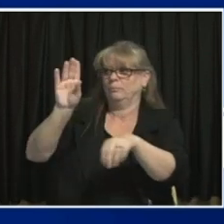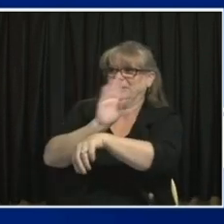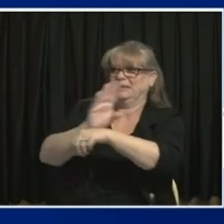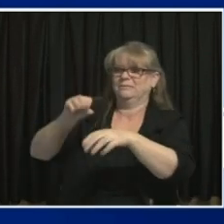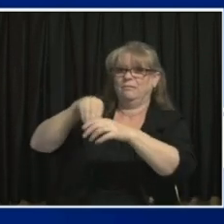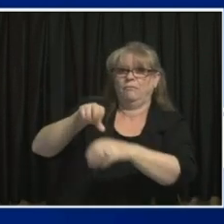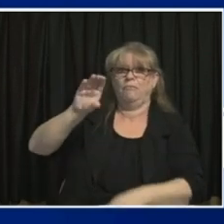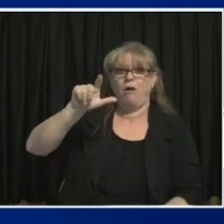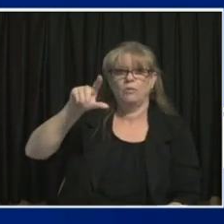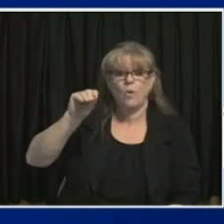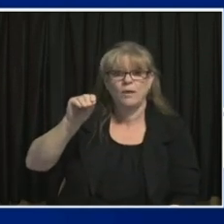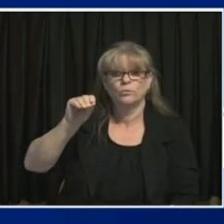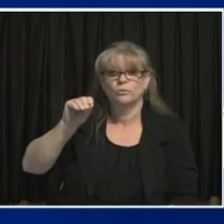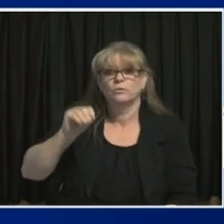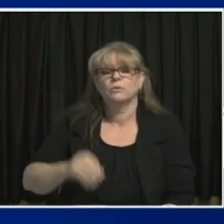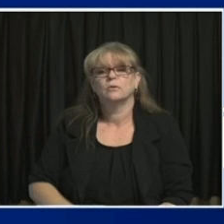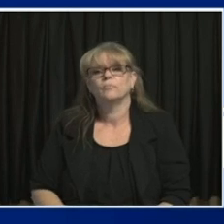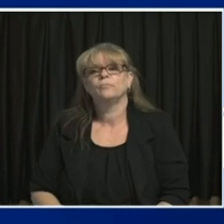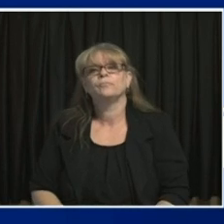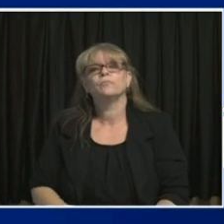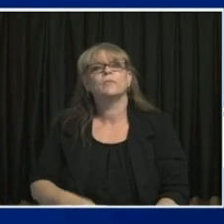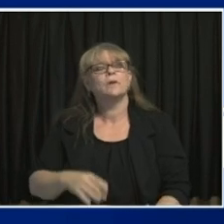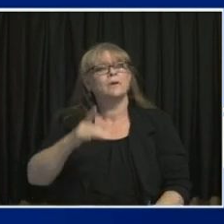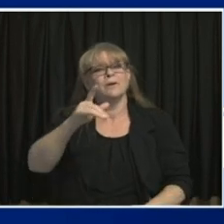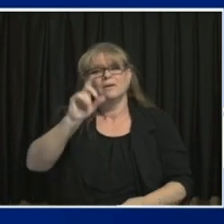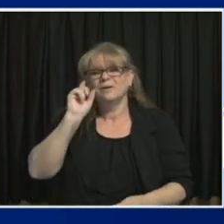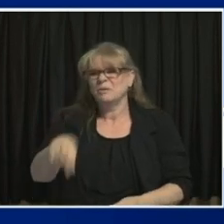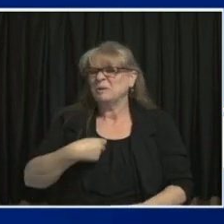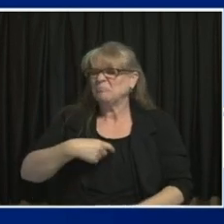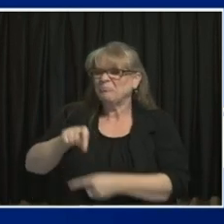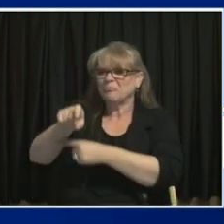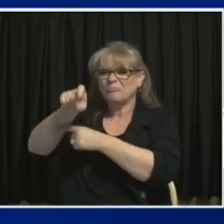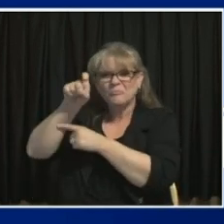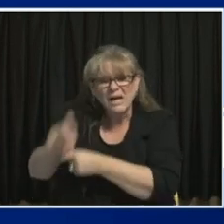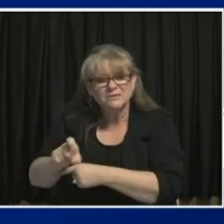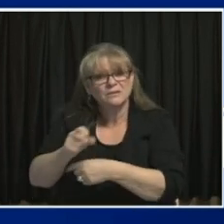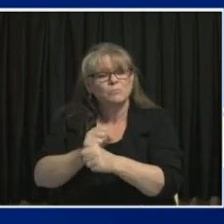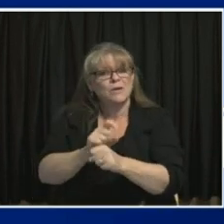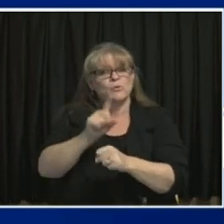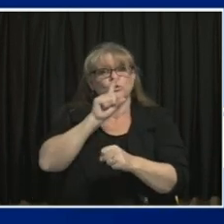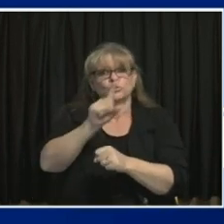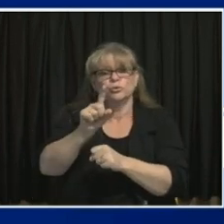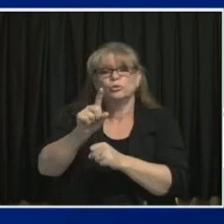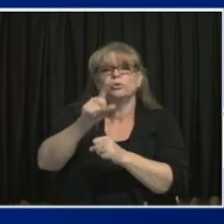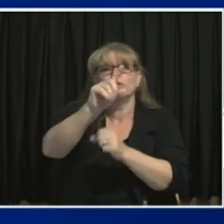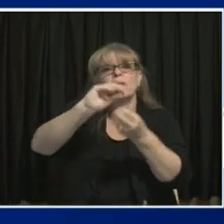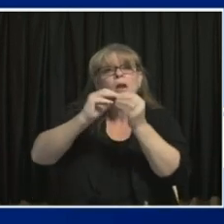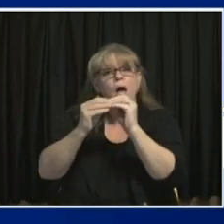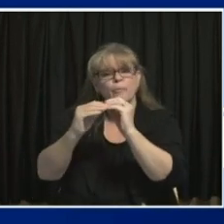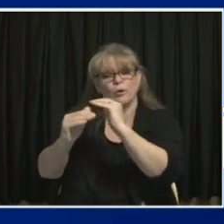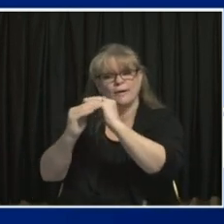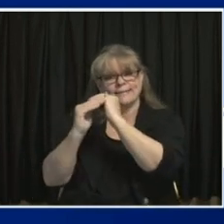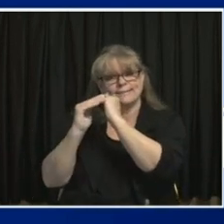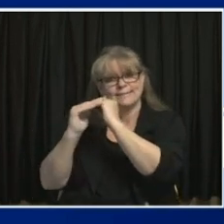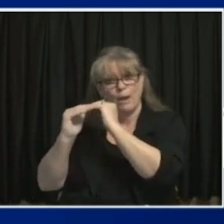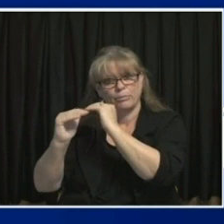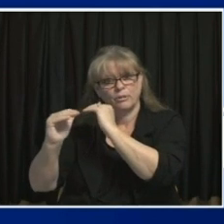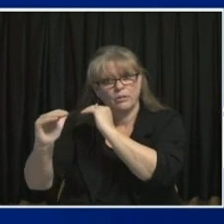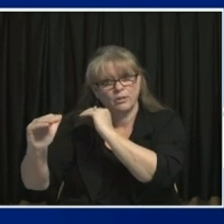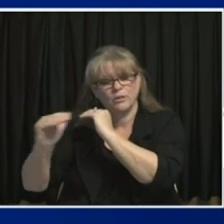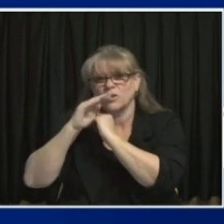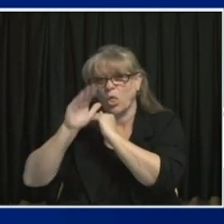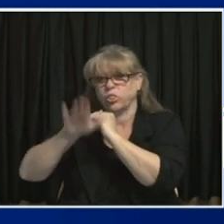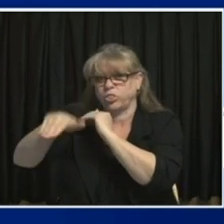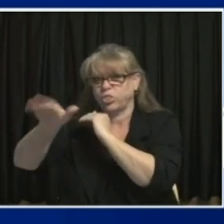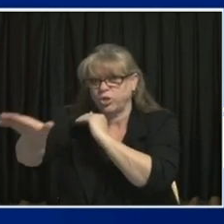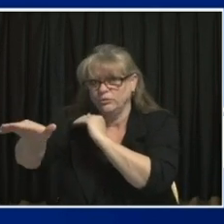life that we need to make sure that we can maintain and provide opportunities to during this pandemic. So here's what we're looking at.